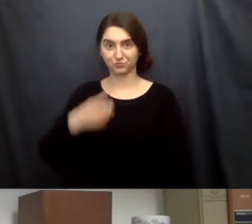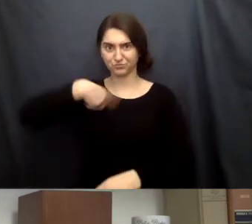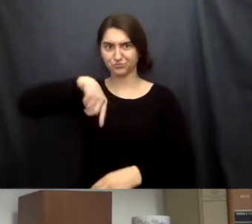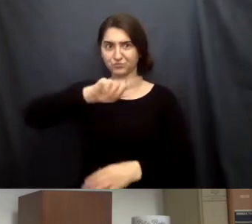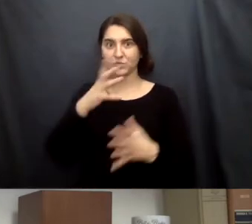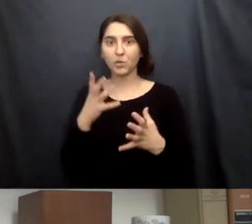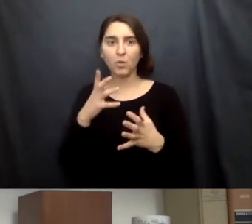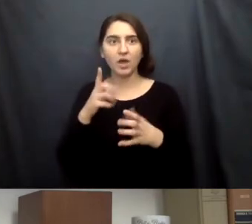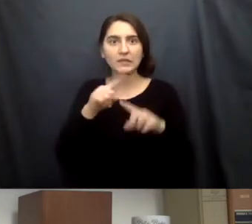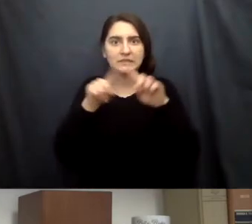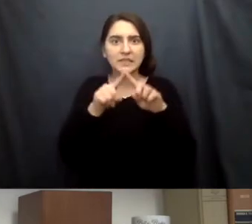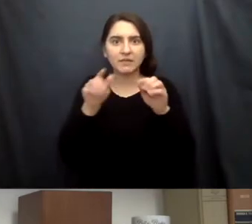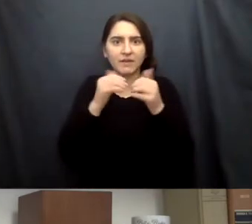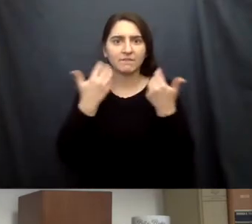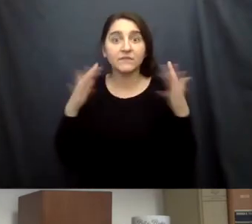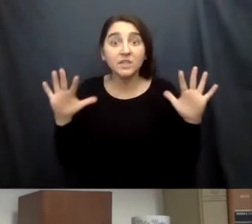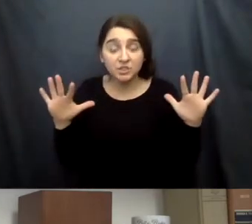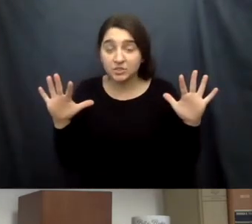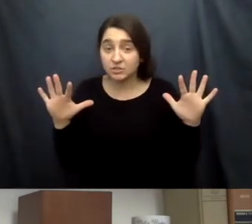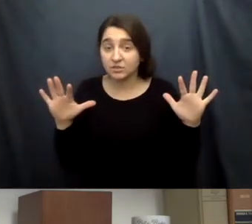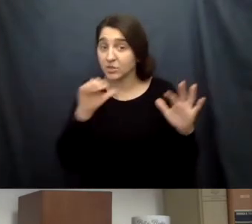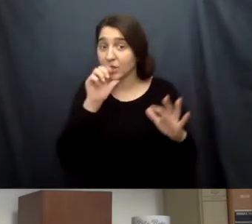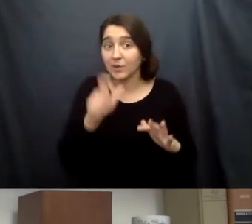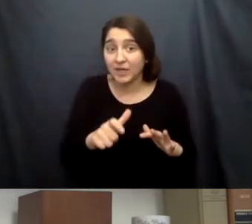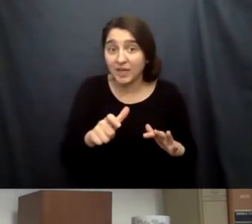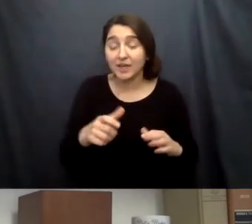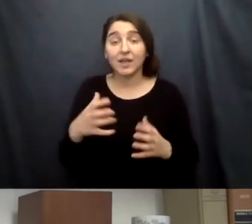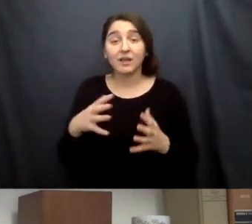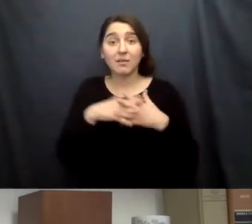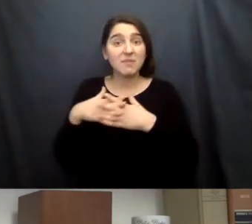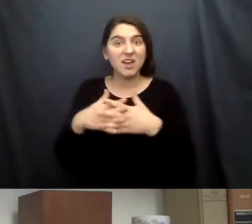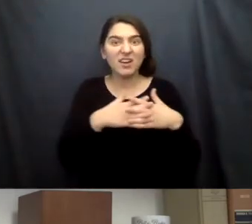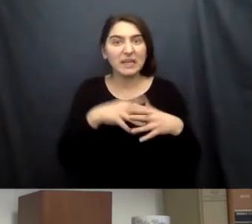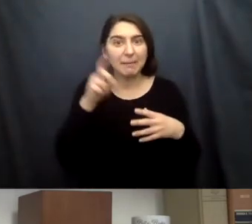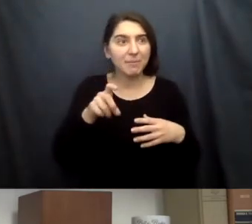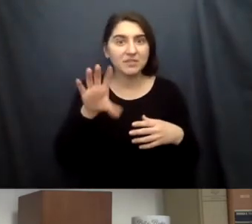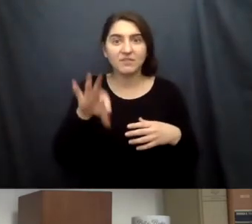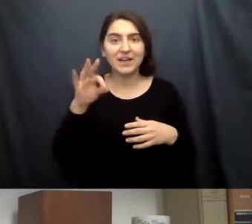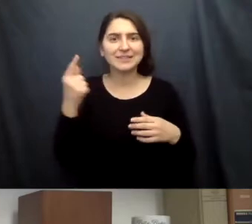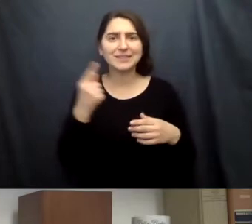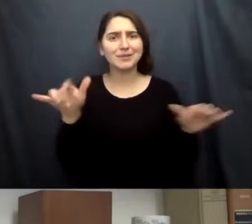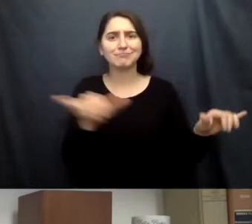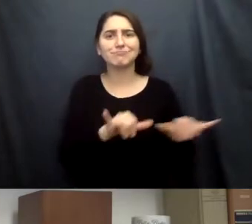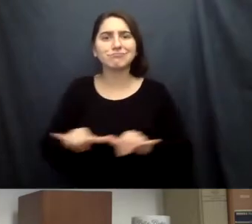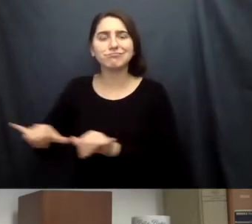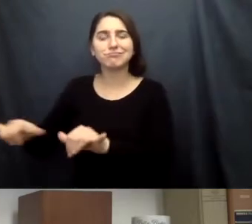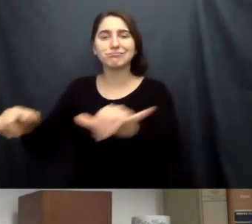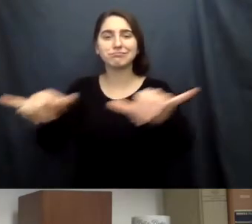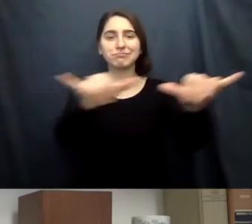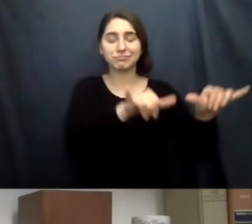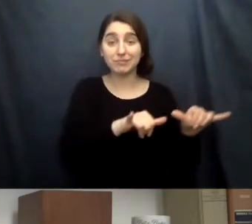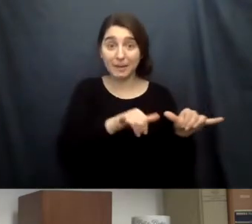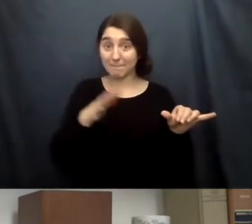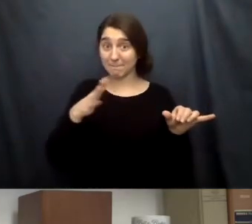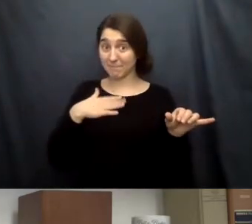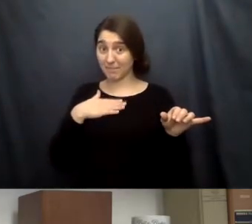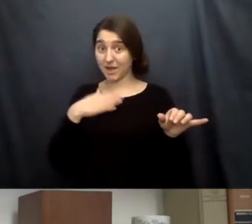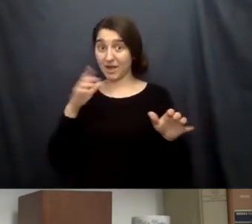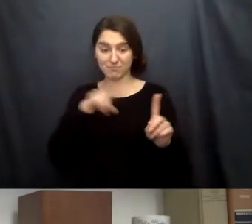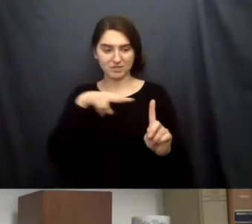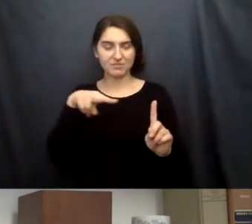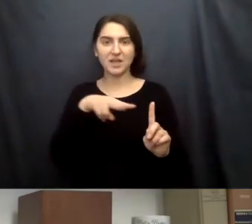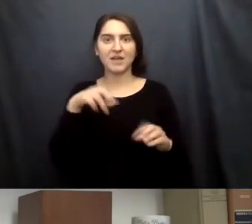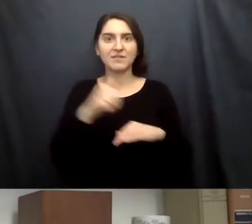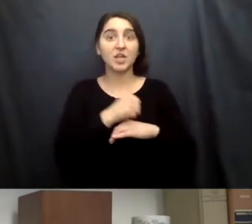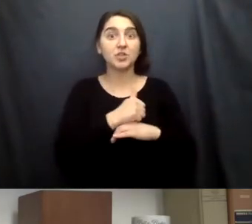so-called civil religion. In our desire to overcome our differences, we Americans can try to find things that